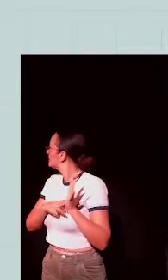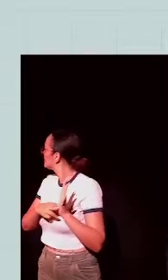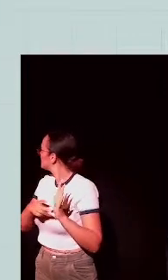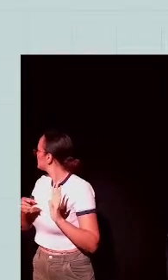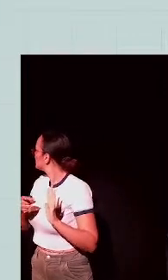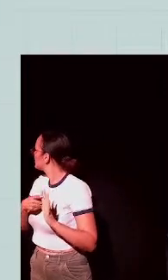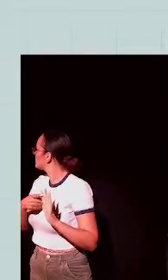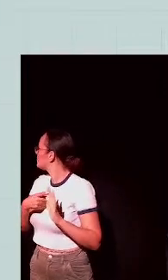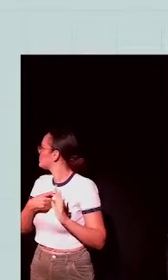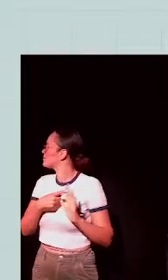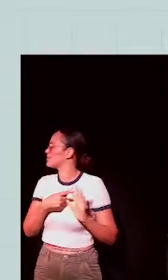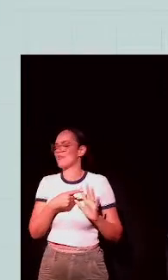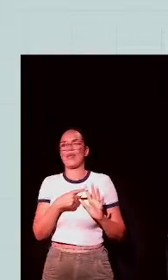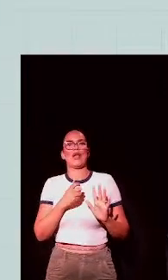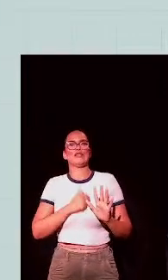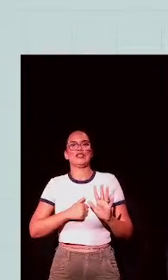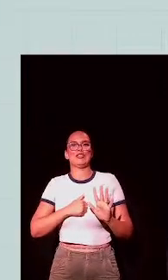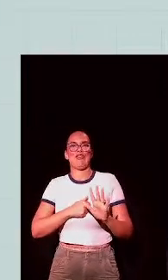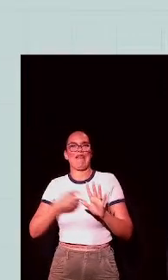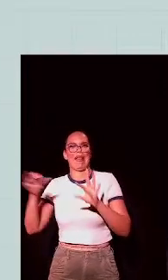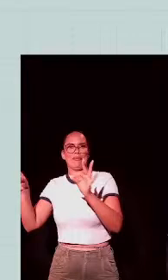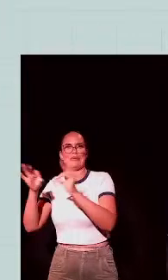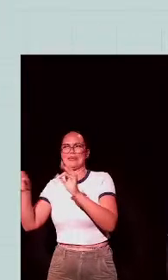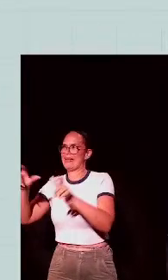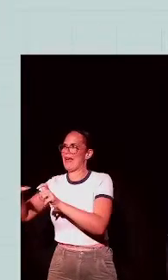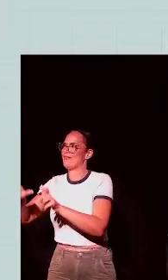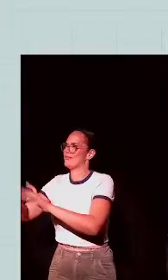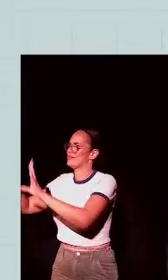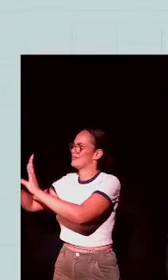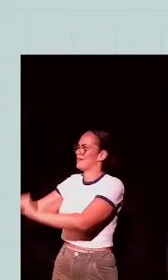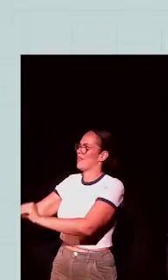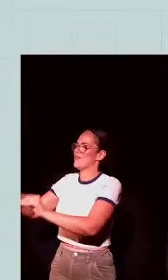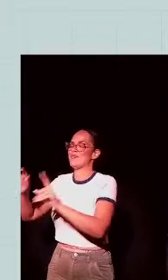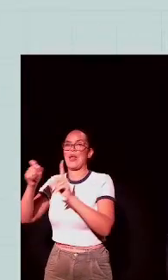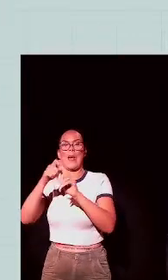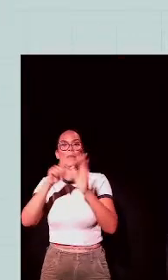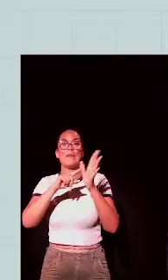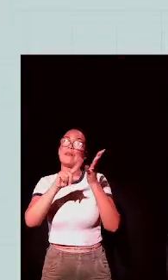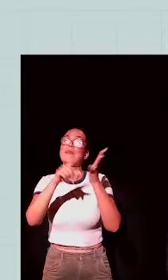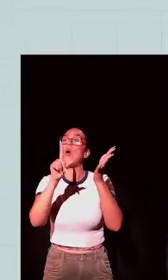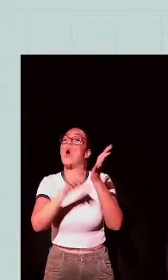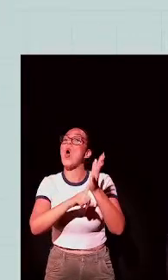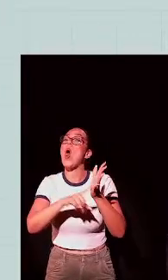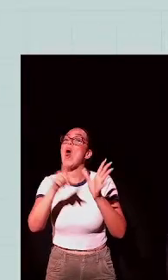I'm getting upstaged here. My name's Paulee.